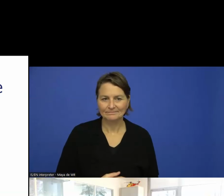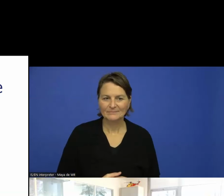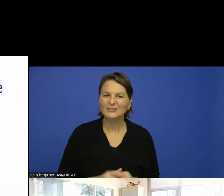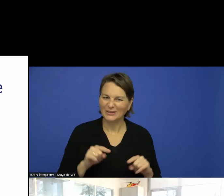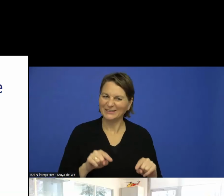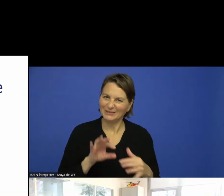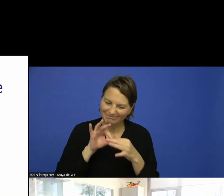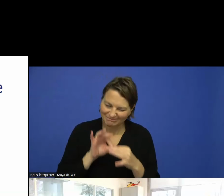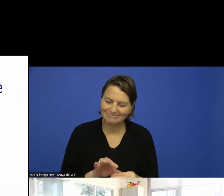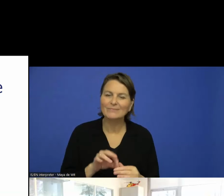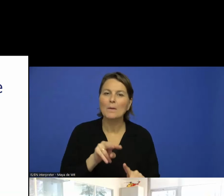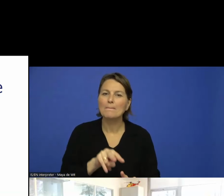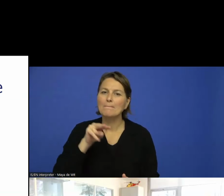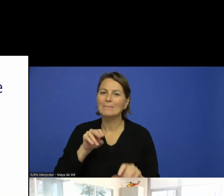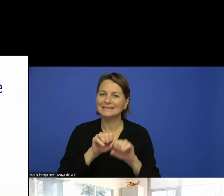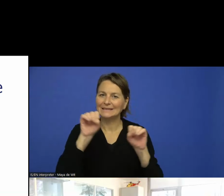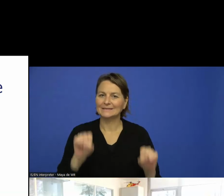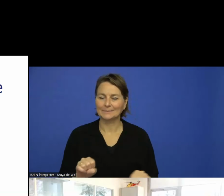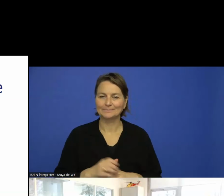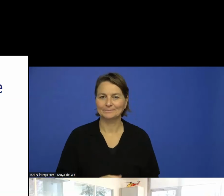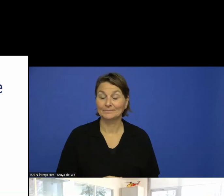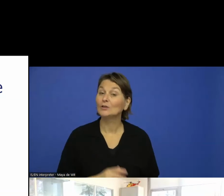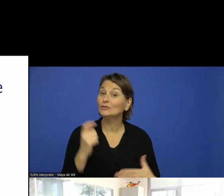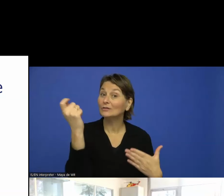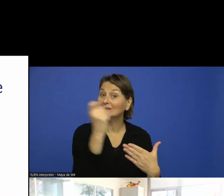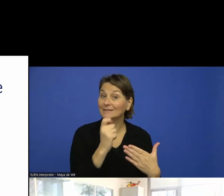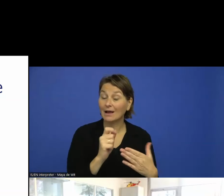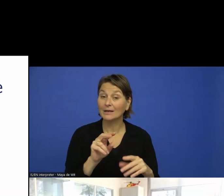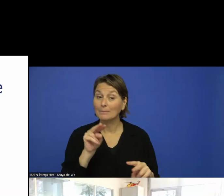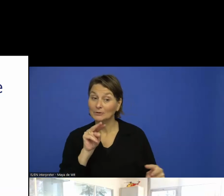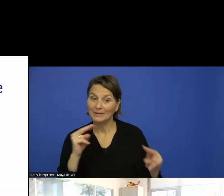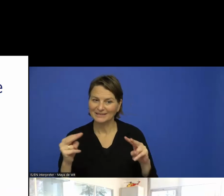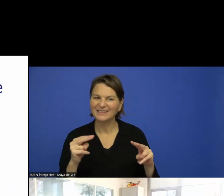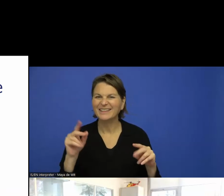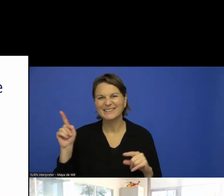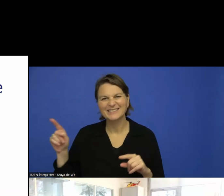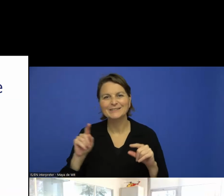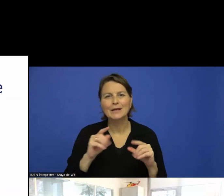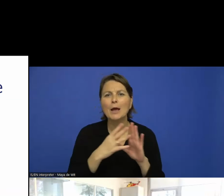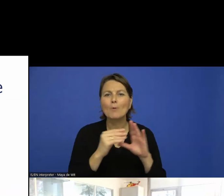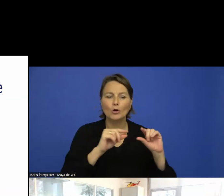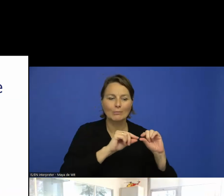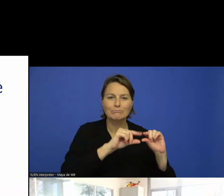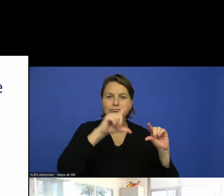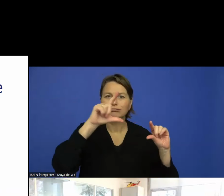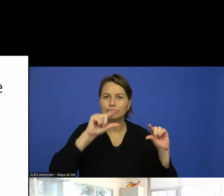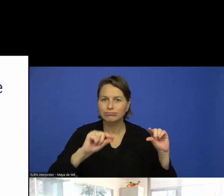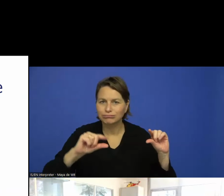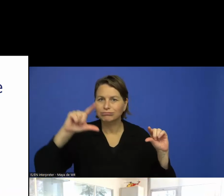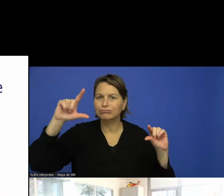From a design perspective, we're inspired by the double diamond model from the Design Council. And